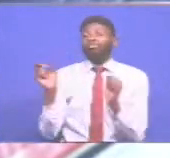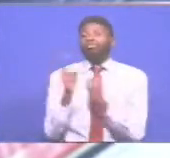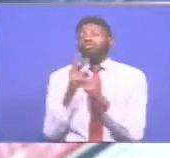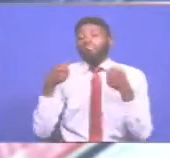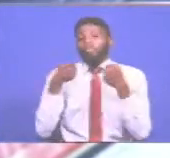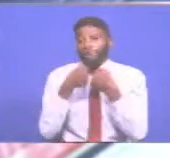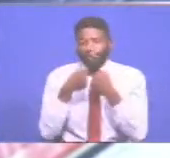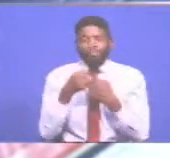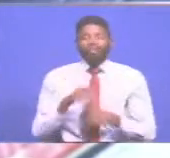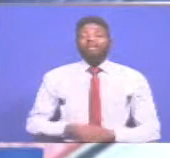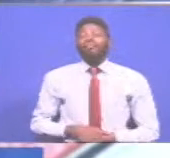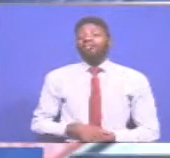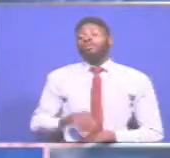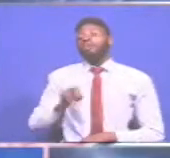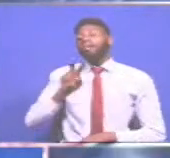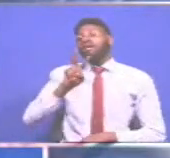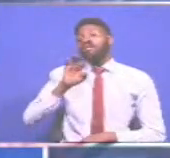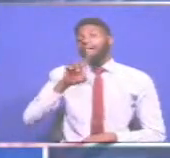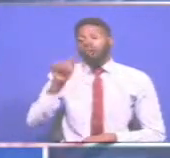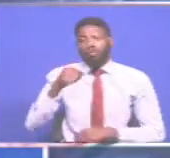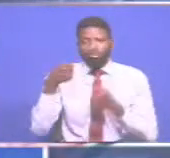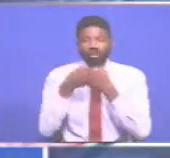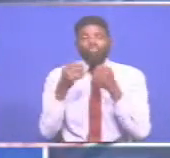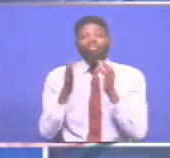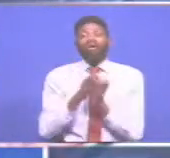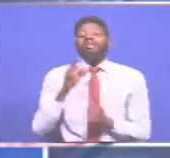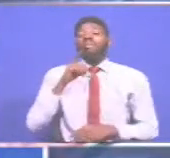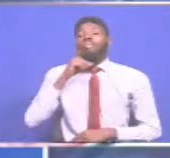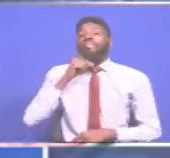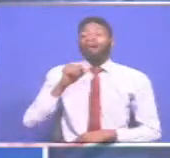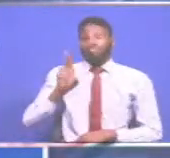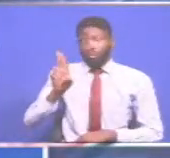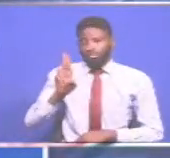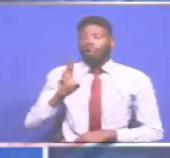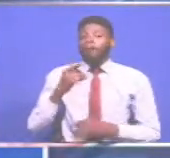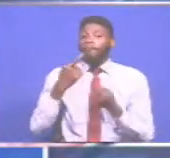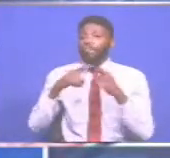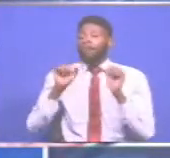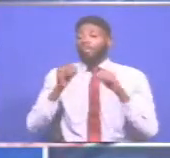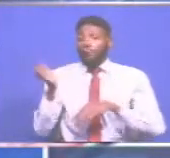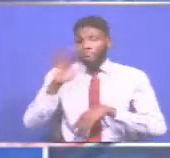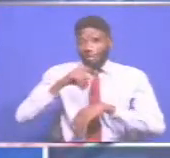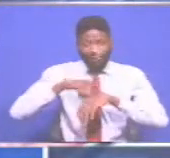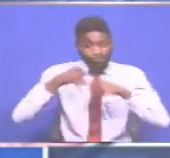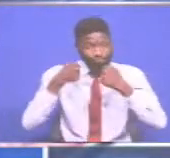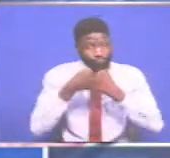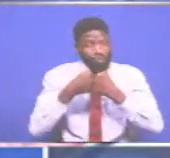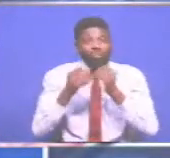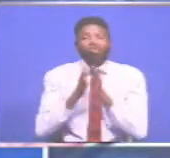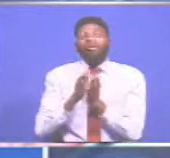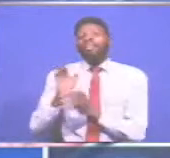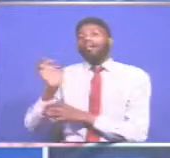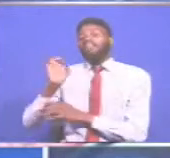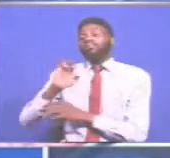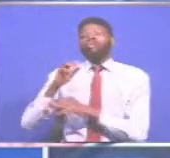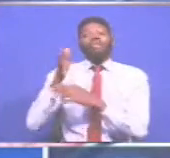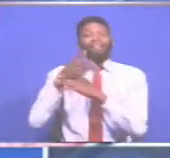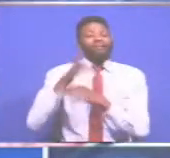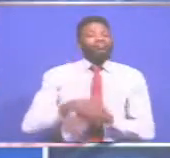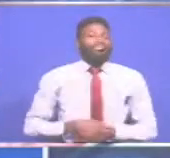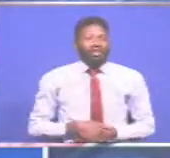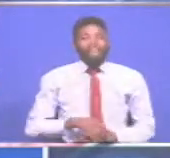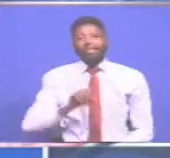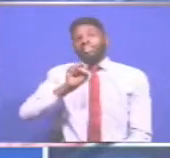on Manchester United at Villa Park, but he could return for their fixture with Everton on Thursday. Meanwhile, Sergio